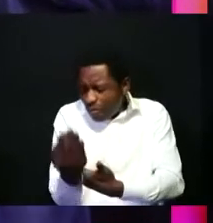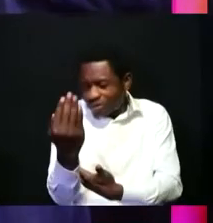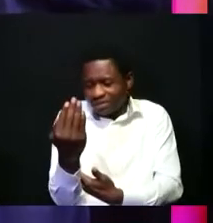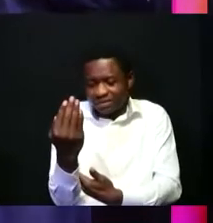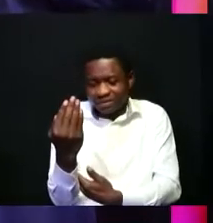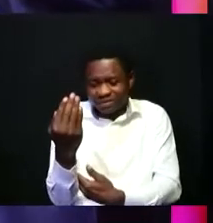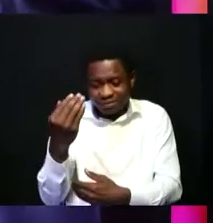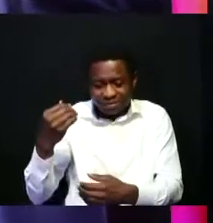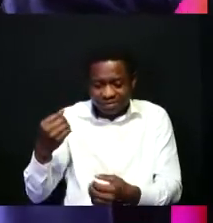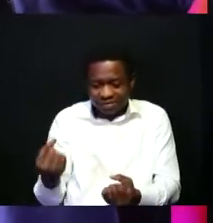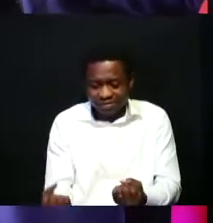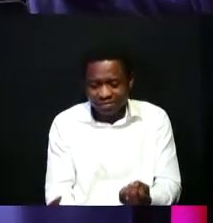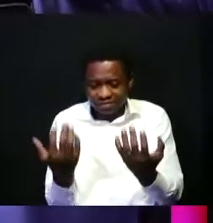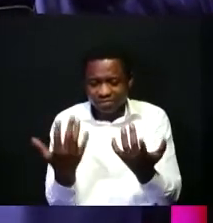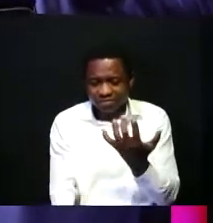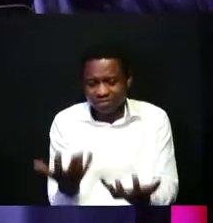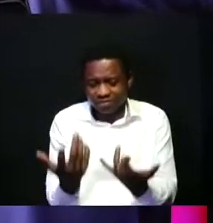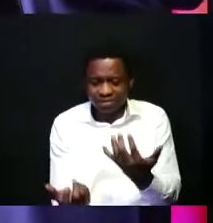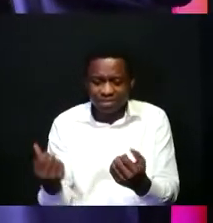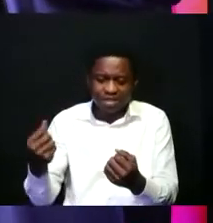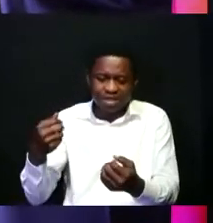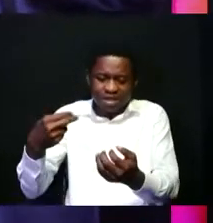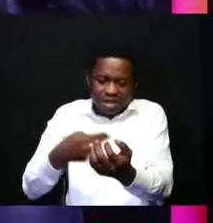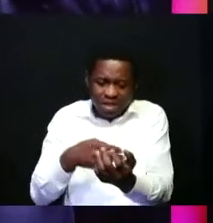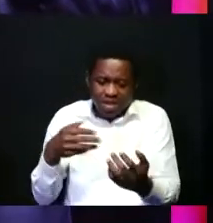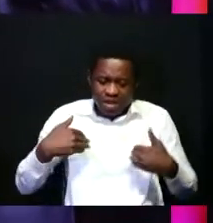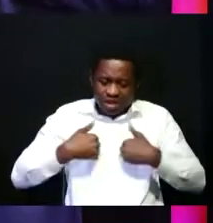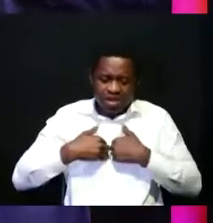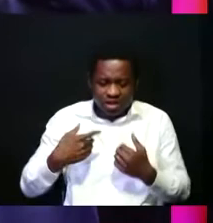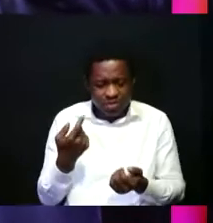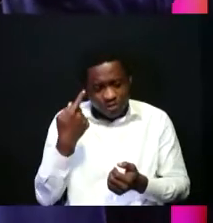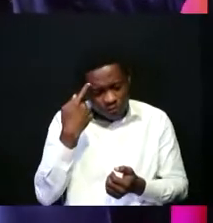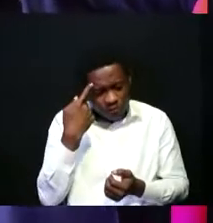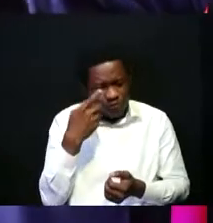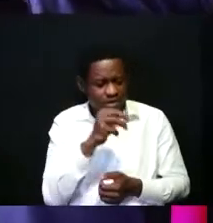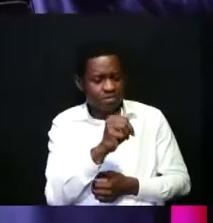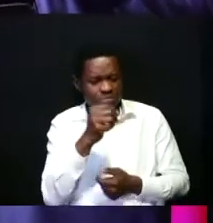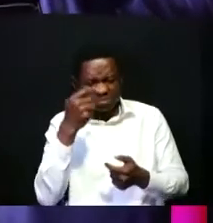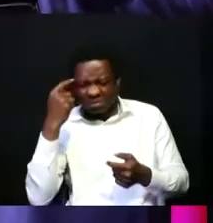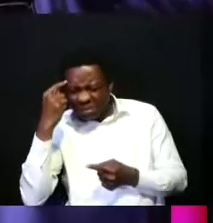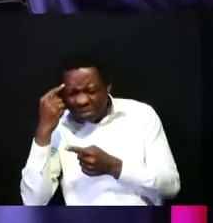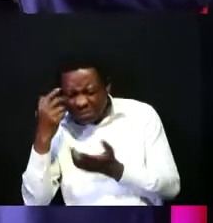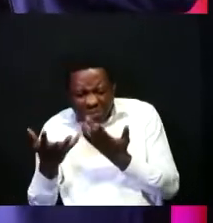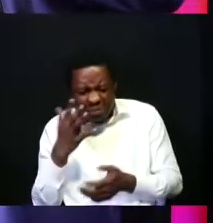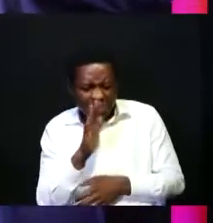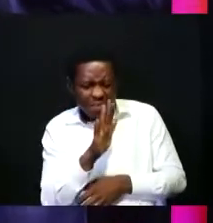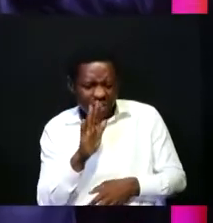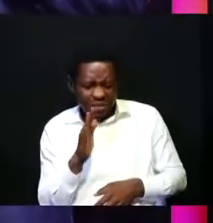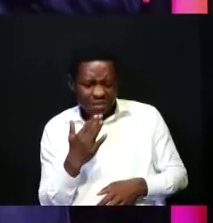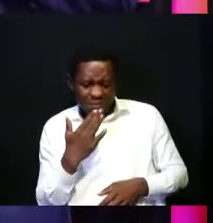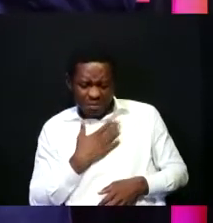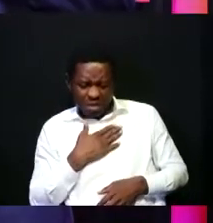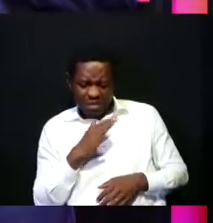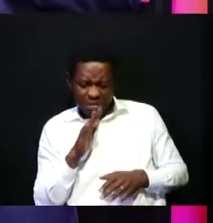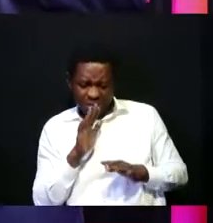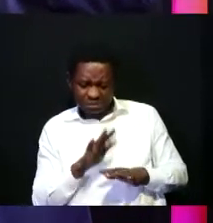them, thinking, perhaps my children have sinned and cursed God in their